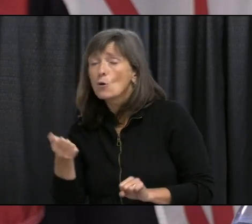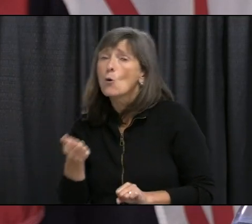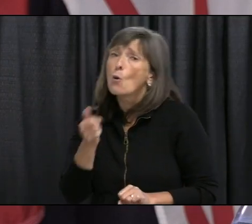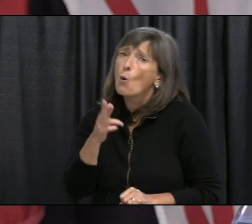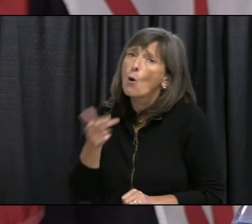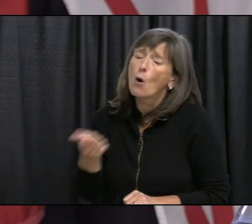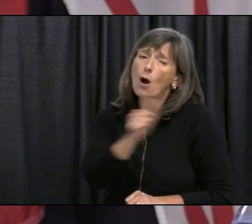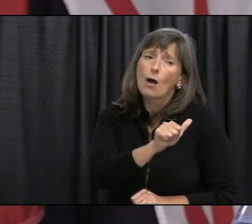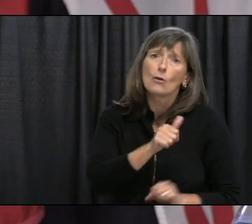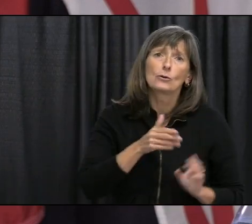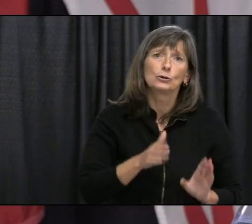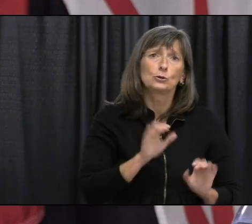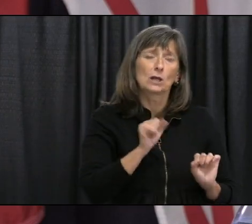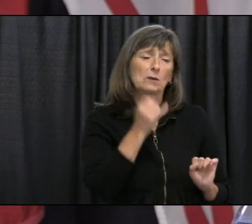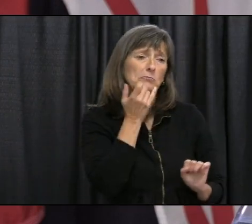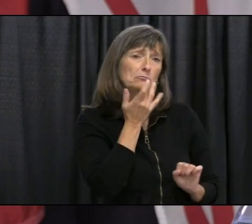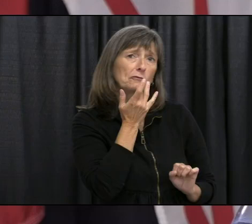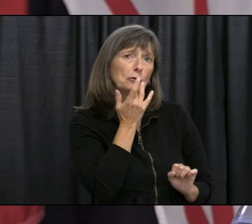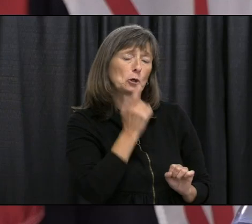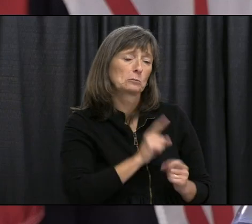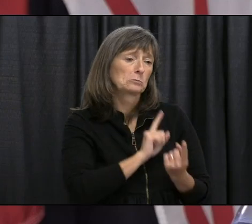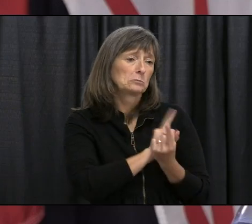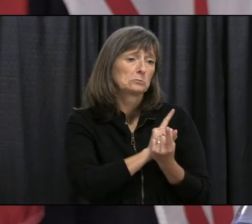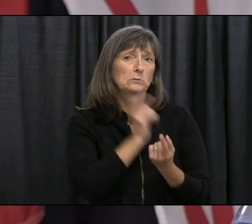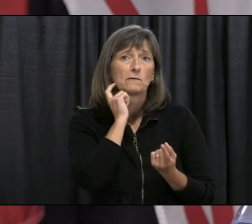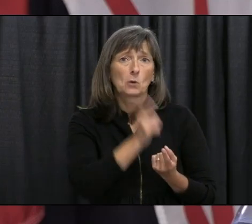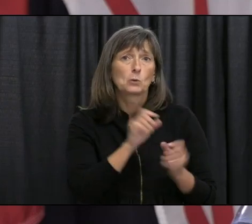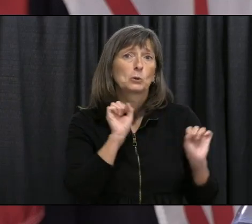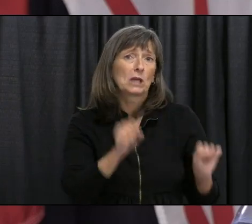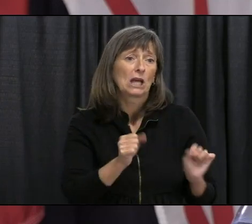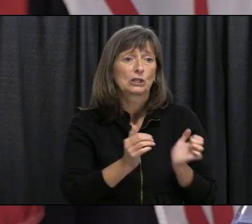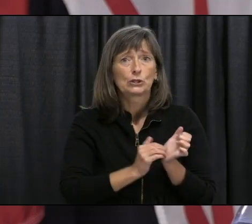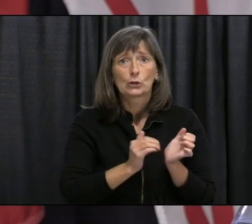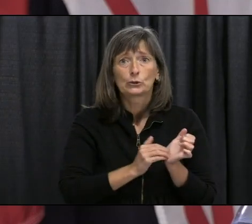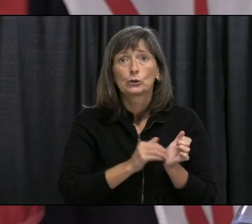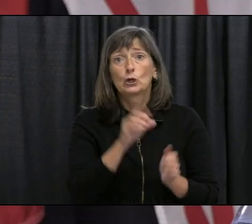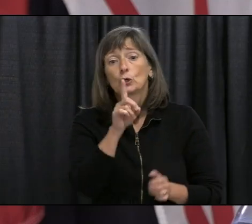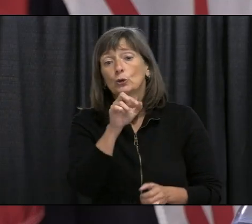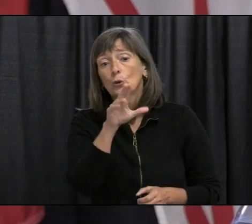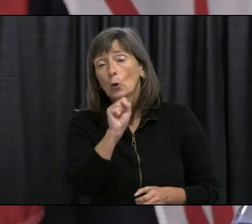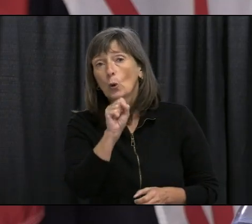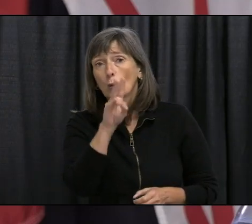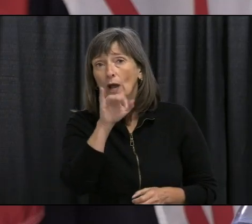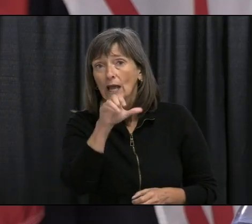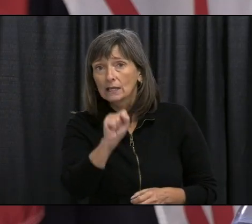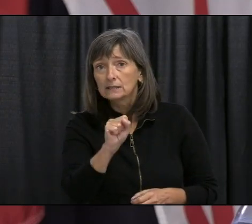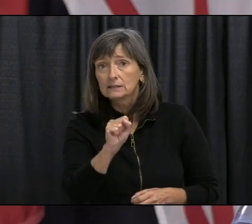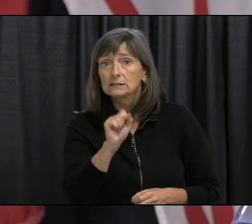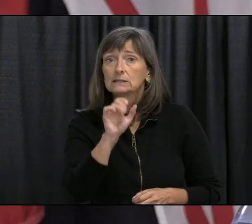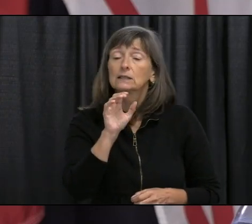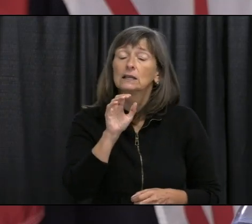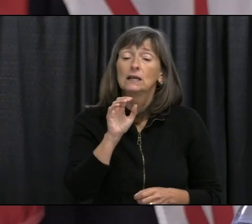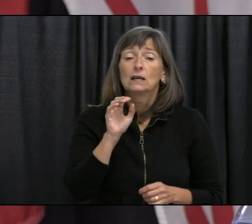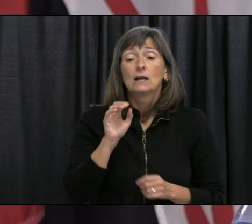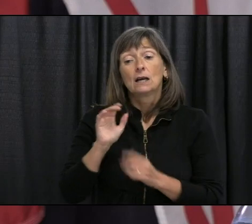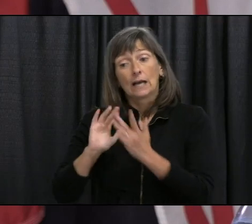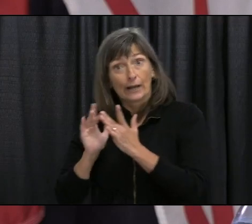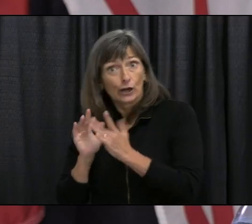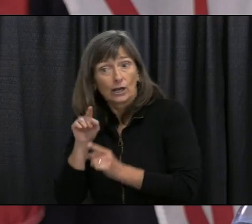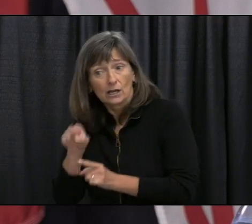or direct way if that's your preference. So doorways clinics are open. Bridge the Gap allows you